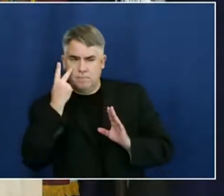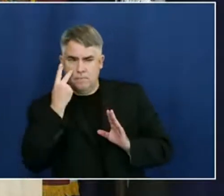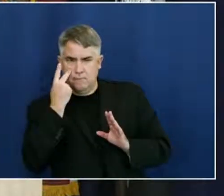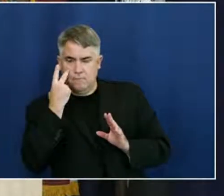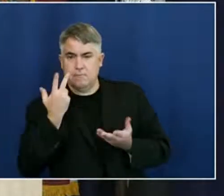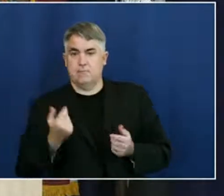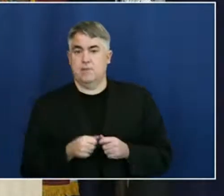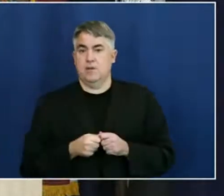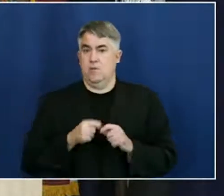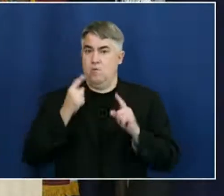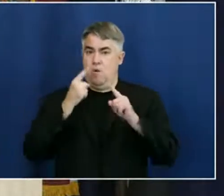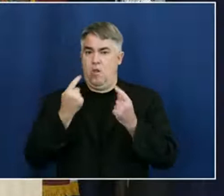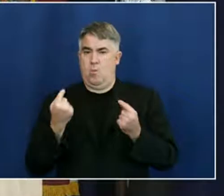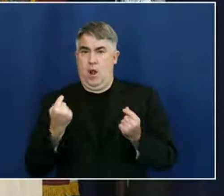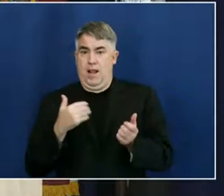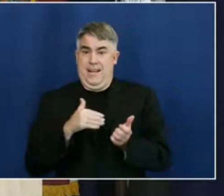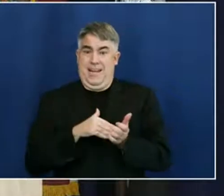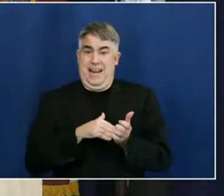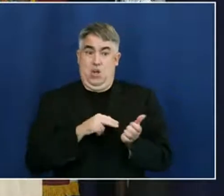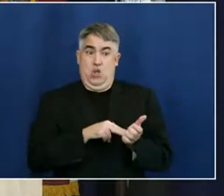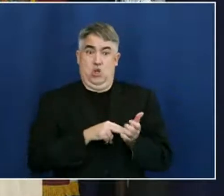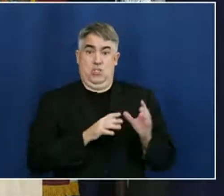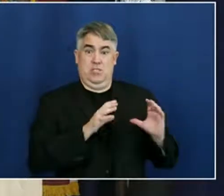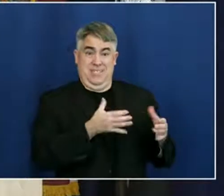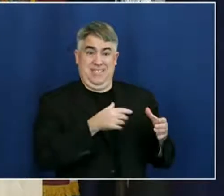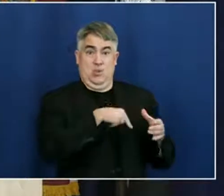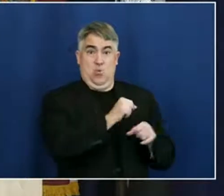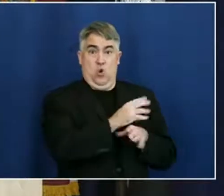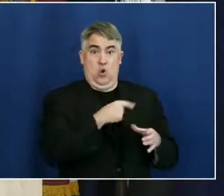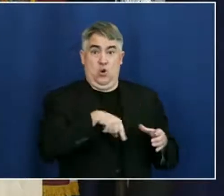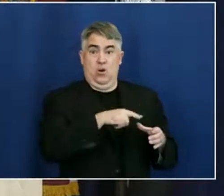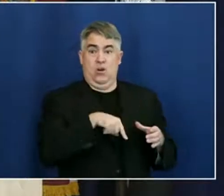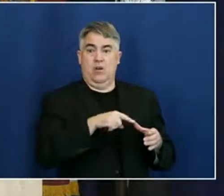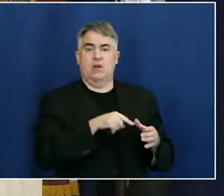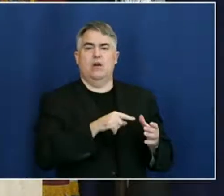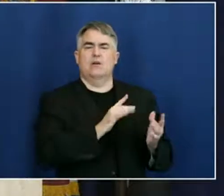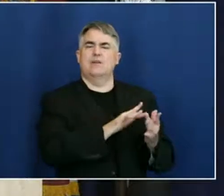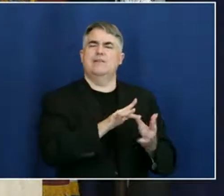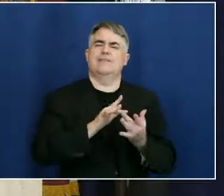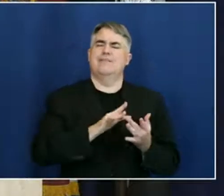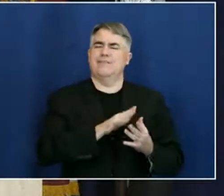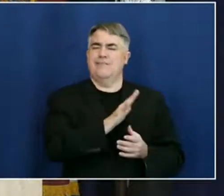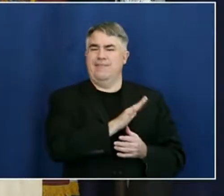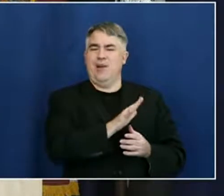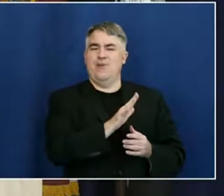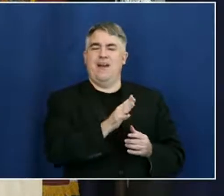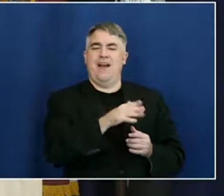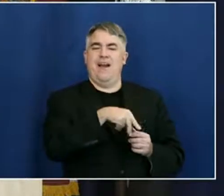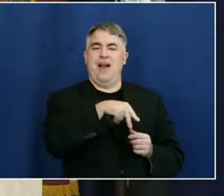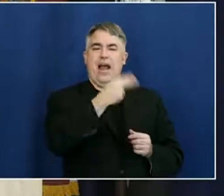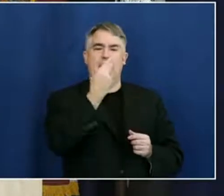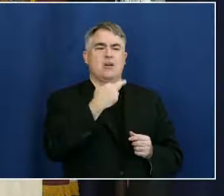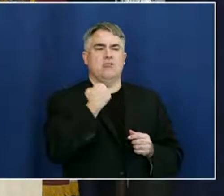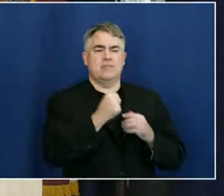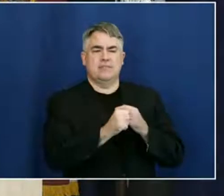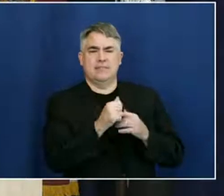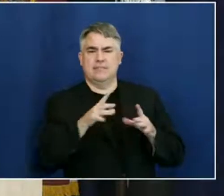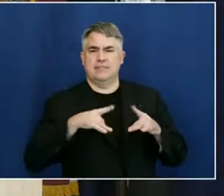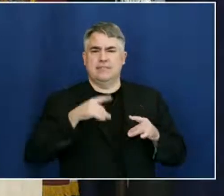health workers and promotores to conduct outreach to our most vulnerable populations with the goal of providing access to